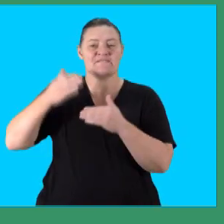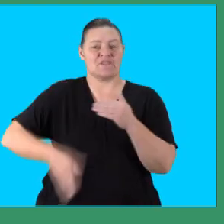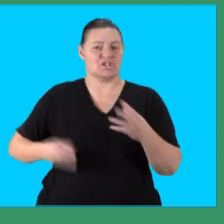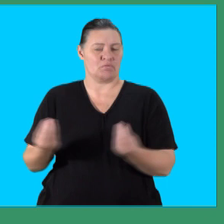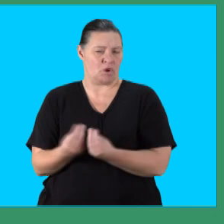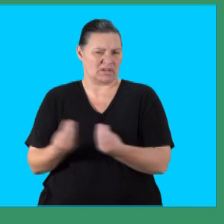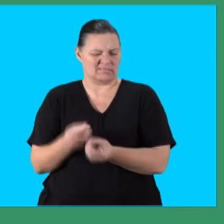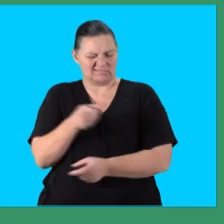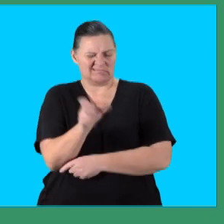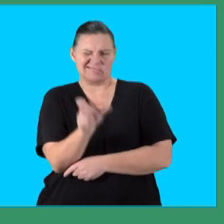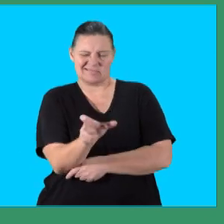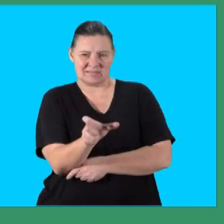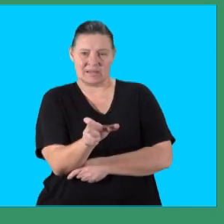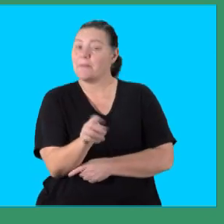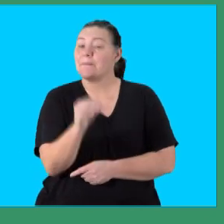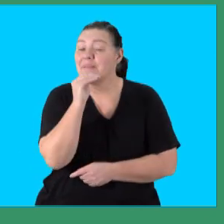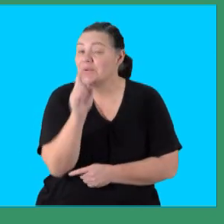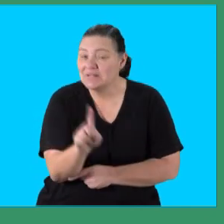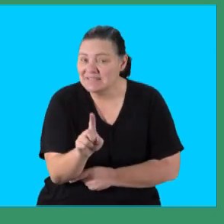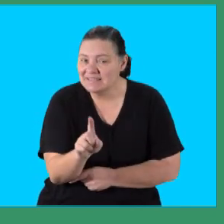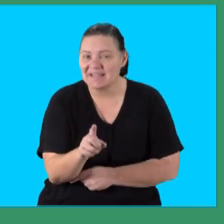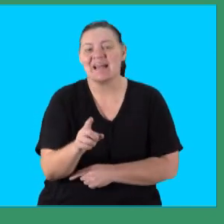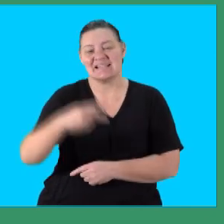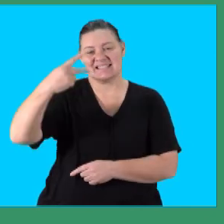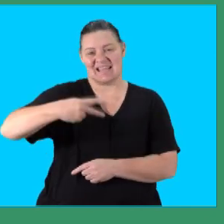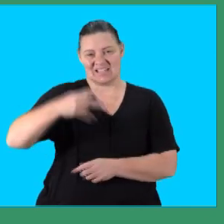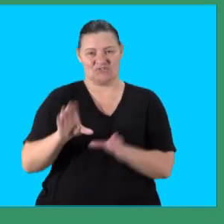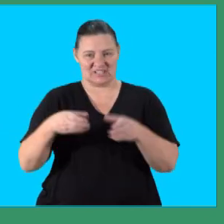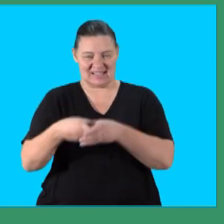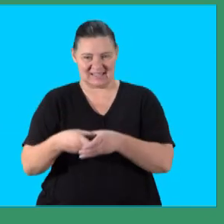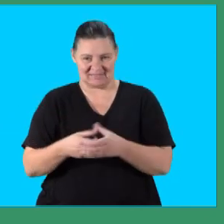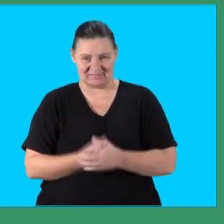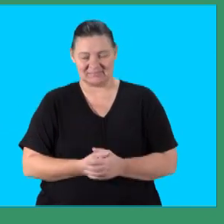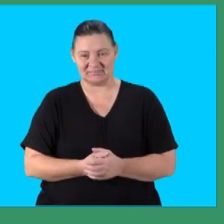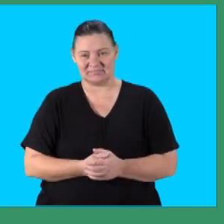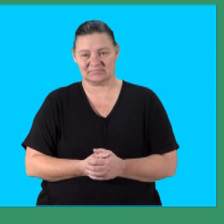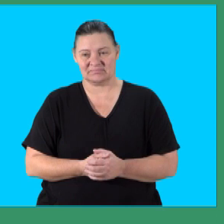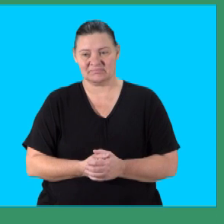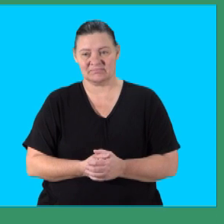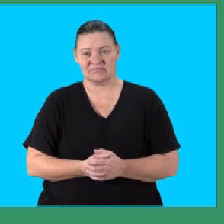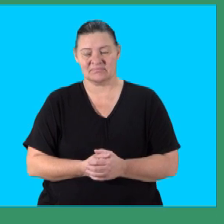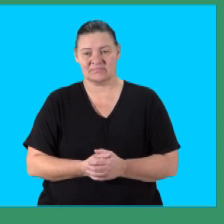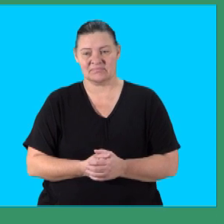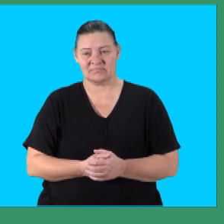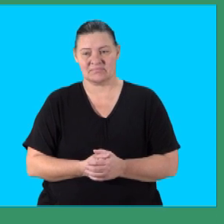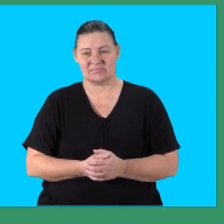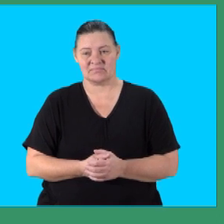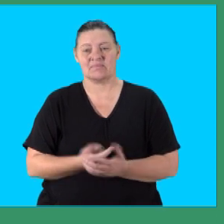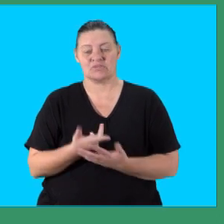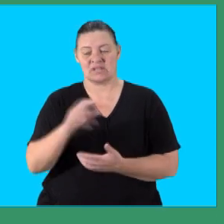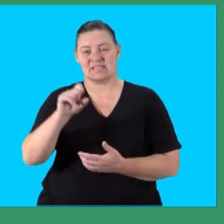finished products. So it has to be the secondary sector. Our correct answer